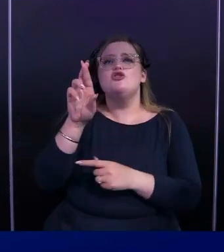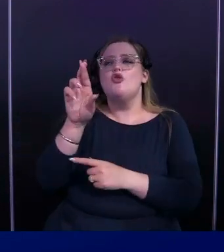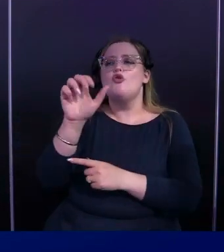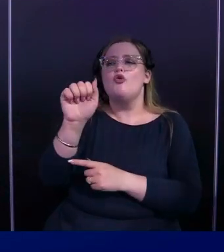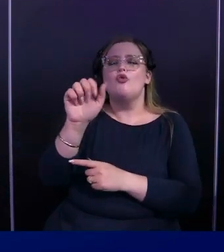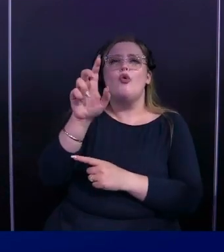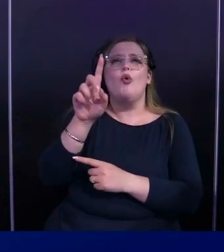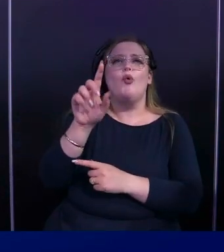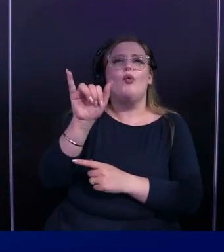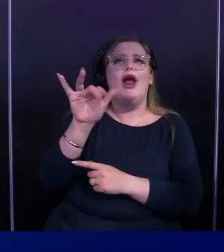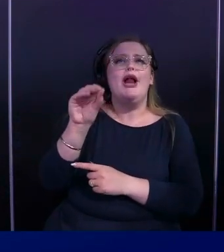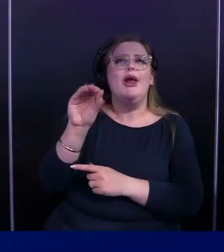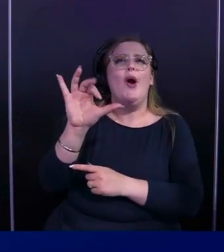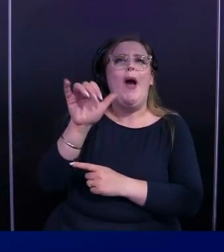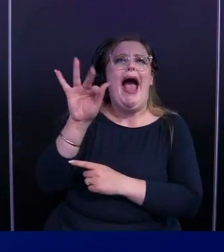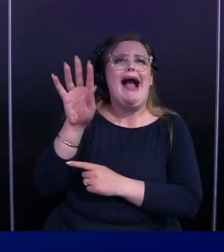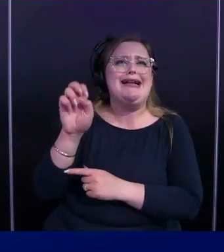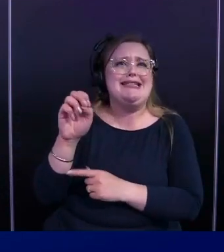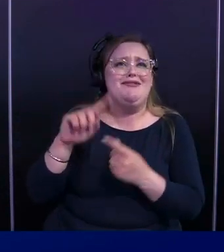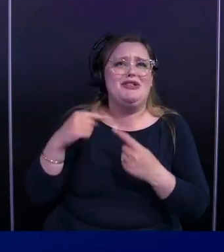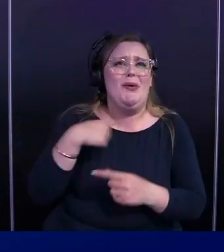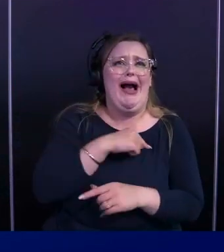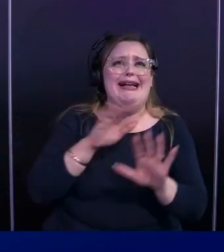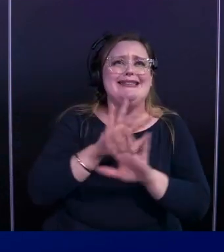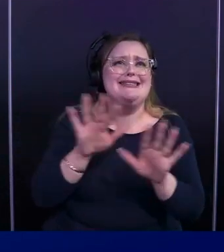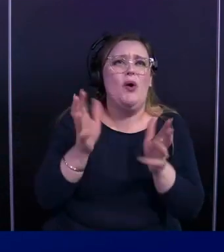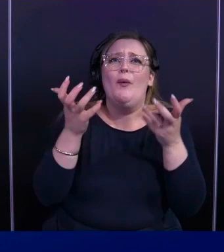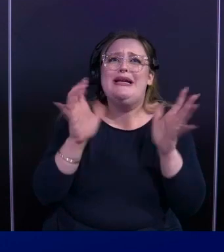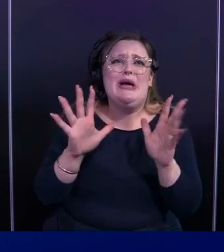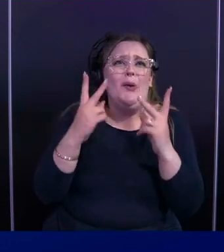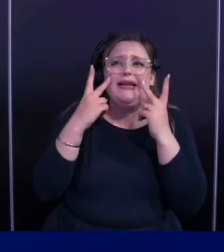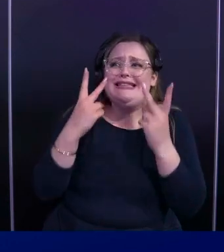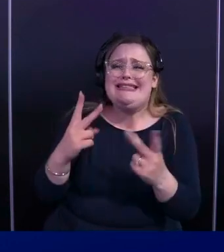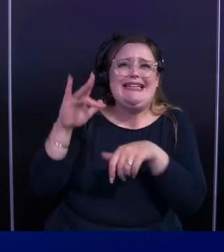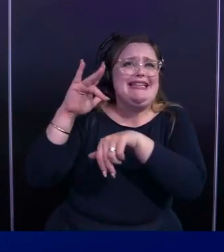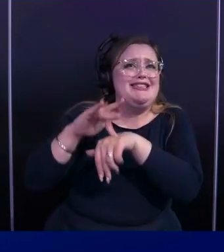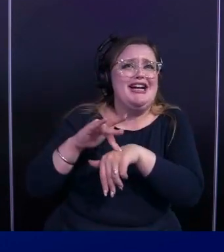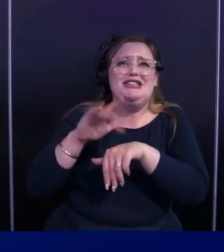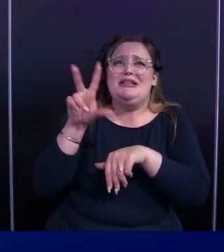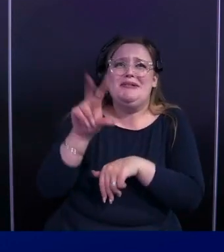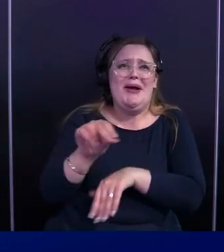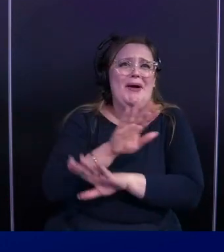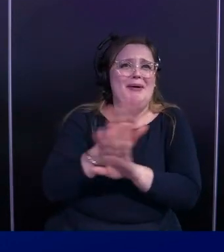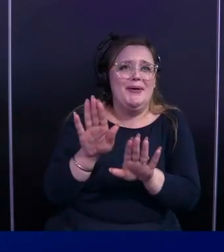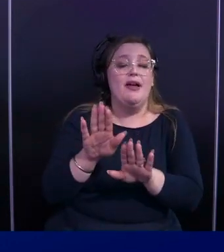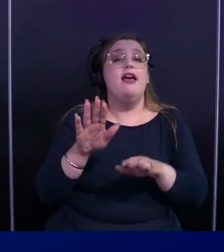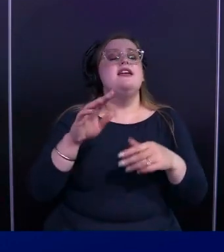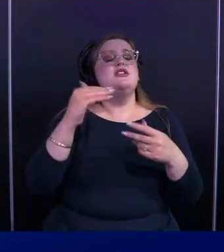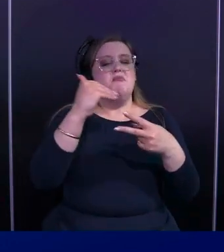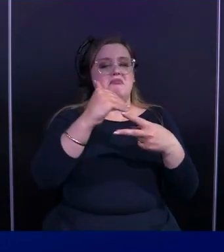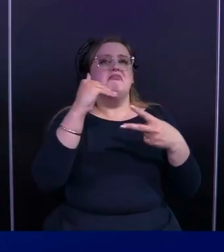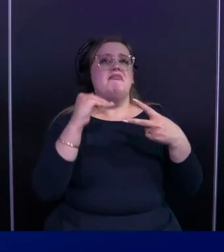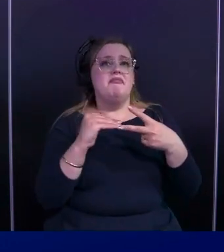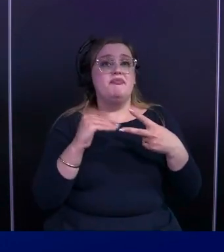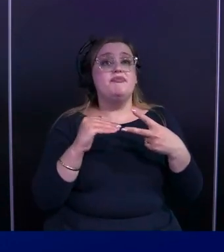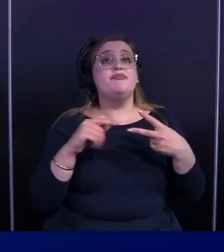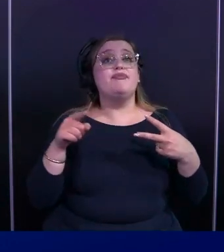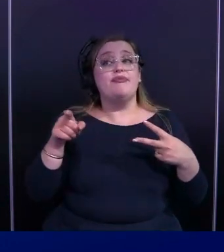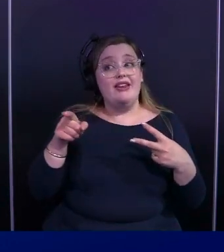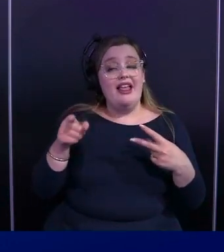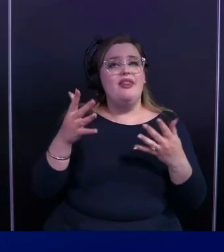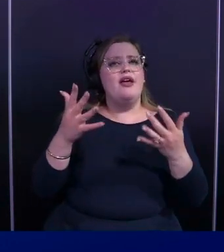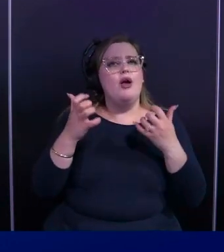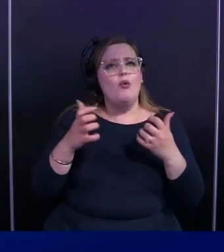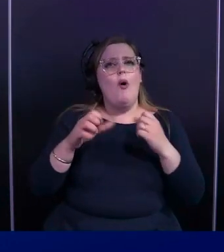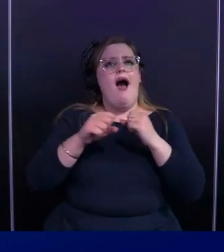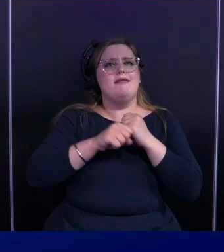it. We don't want to go near it. We don't want to see it, right? So that's really dimension one. And dimension two is where they want to extend that protection